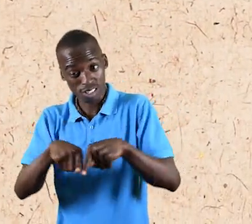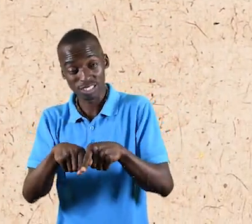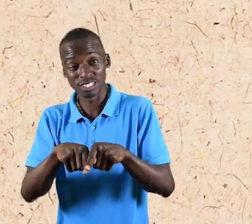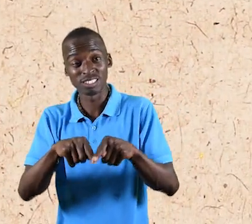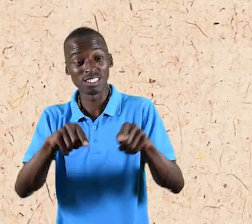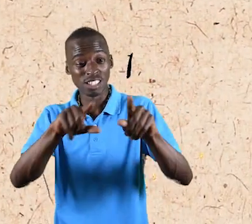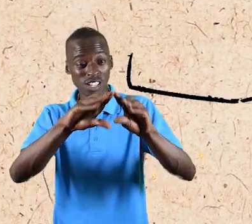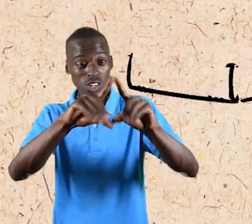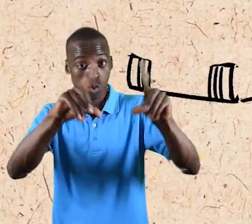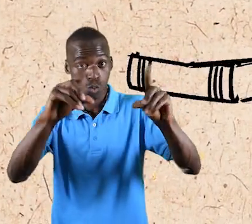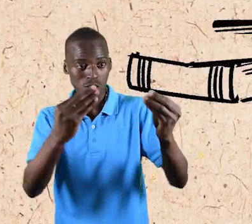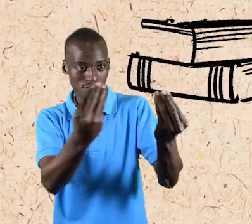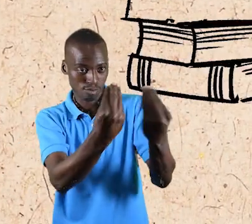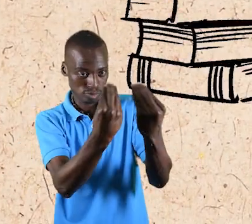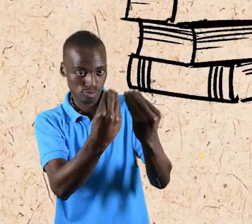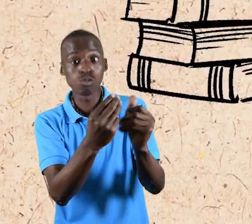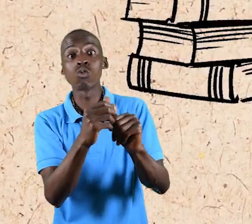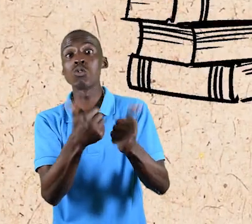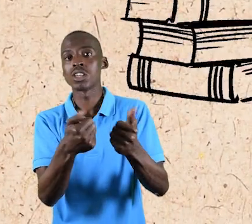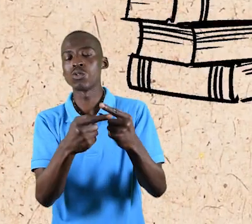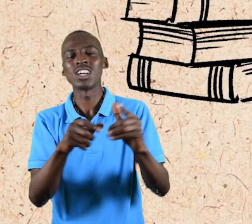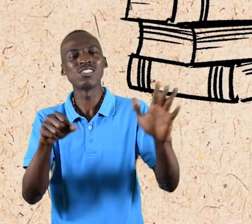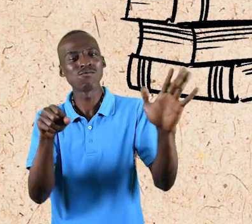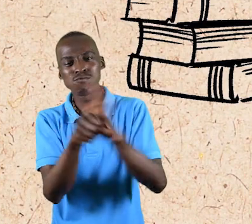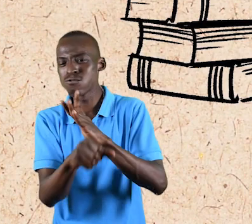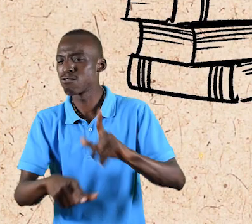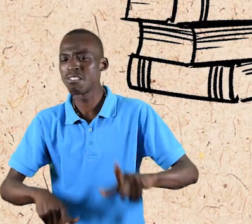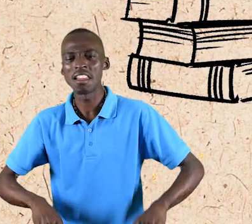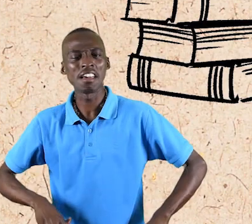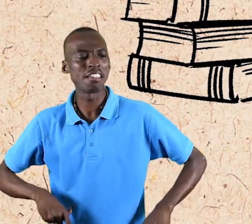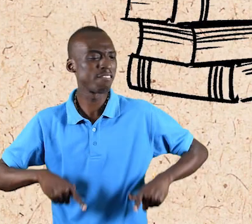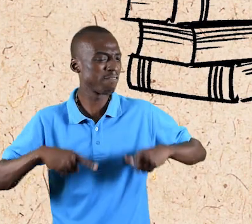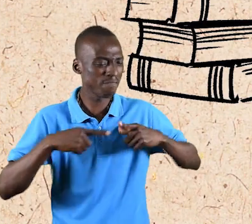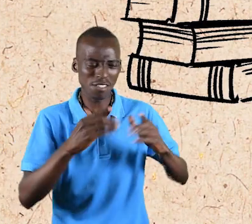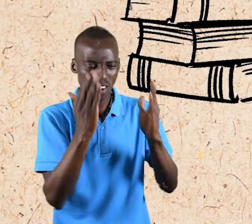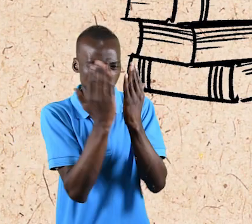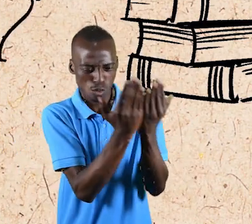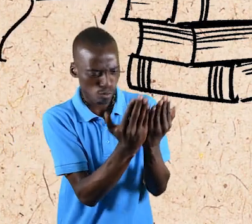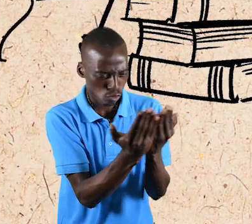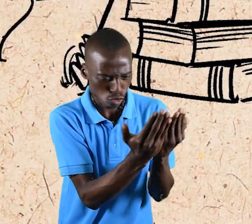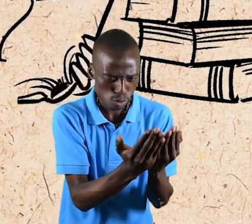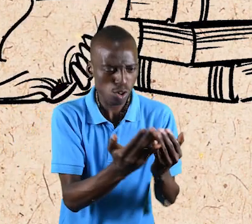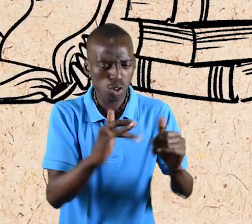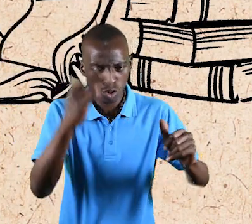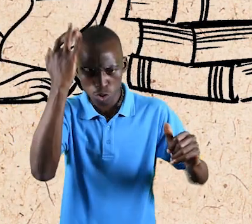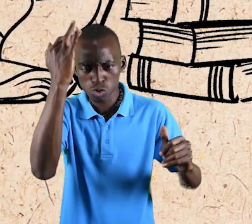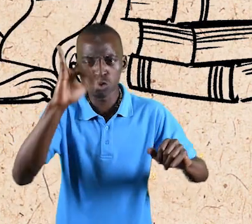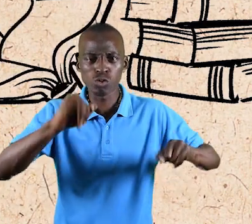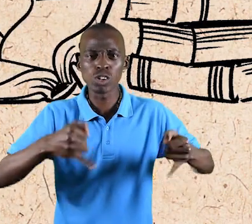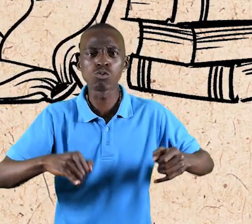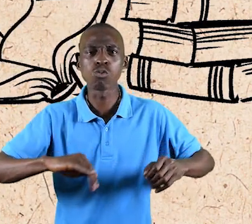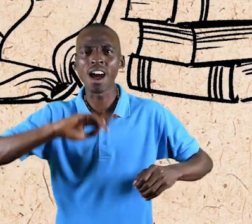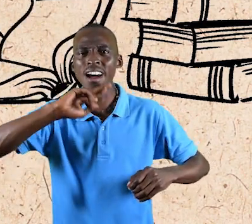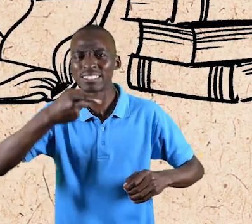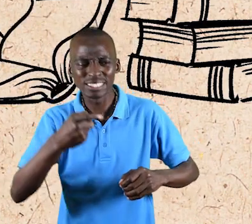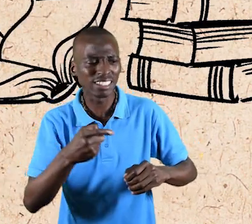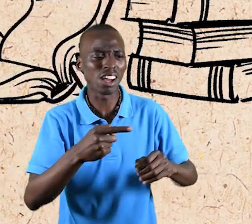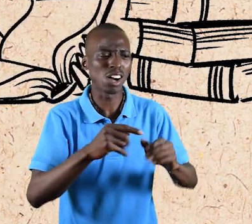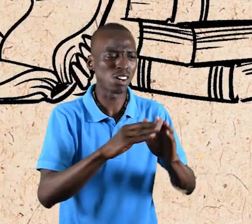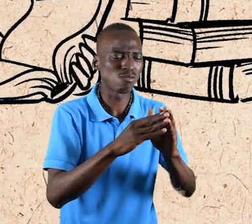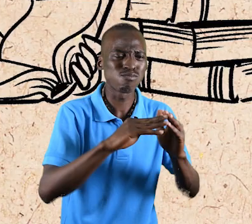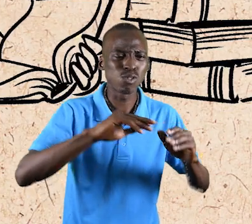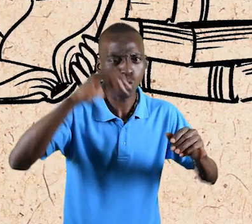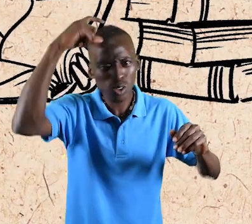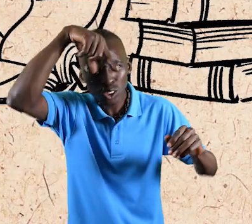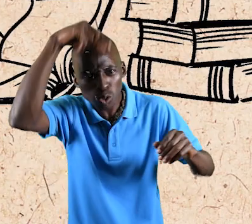words too far, and you could spend your whole life buried in books trying to answer life's existential puzzles. Don't